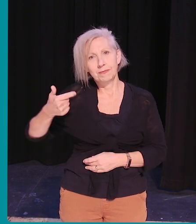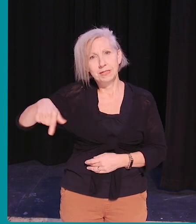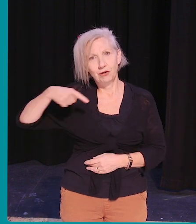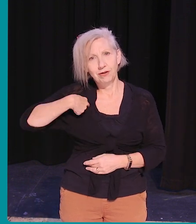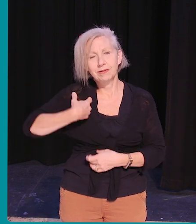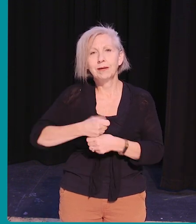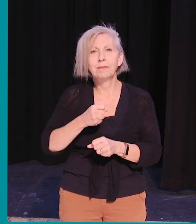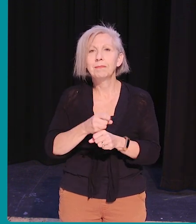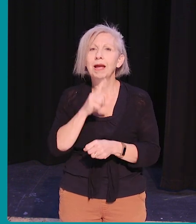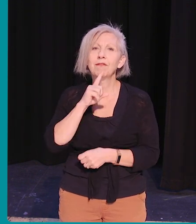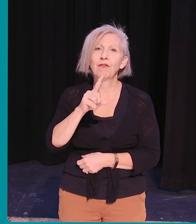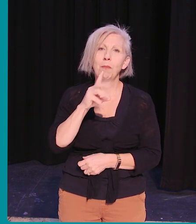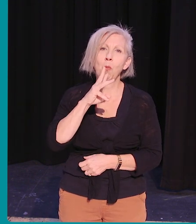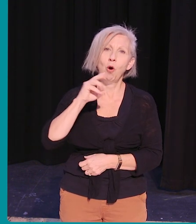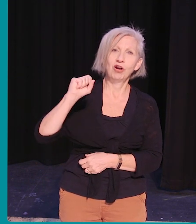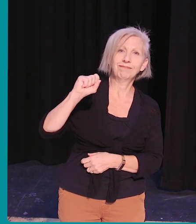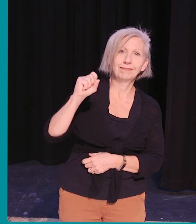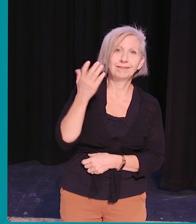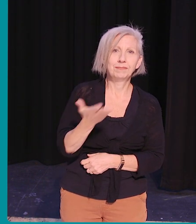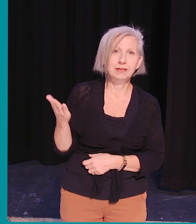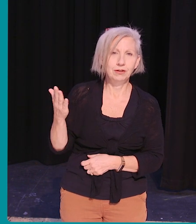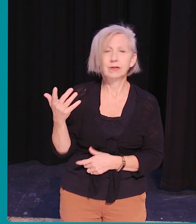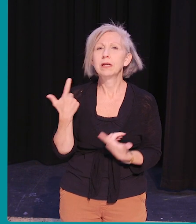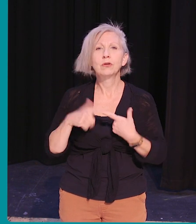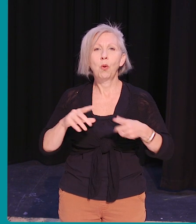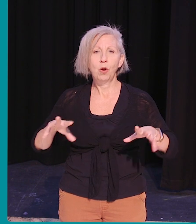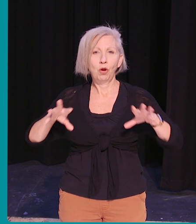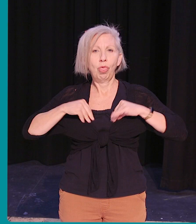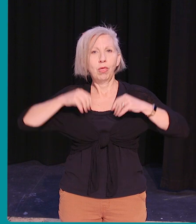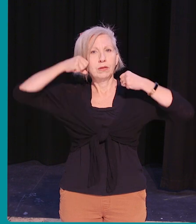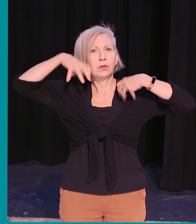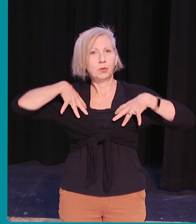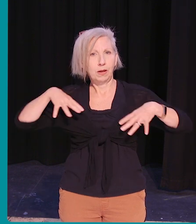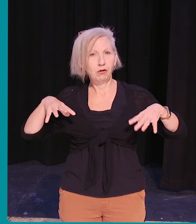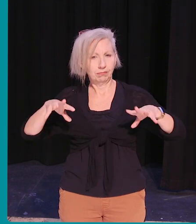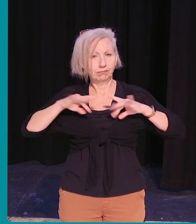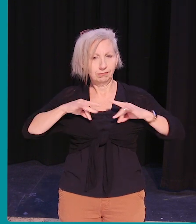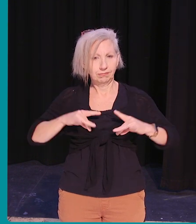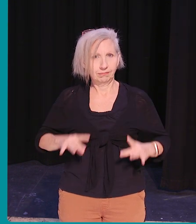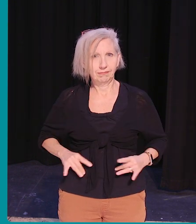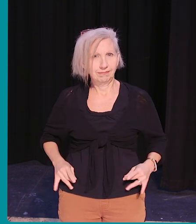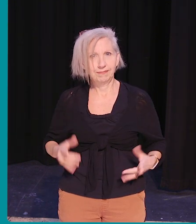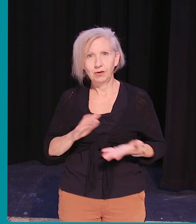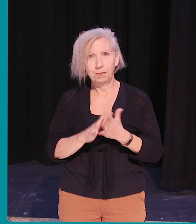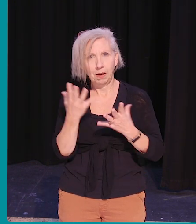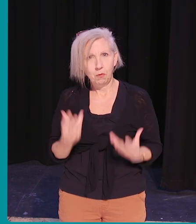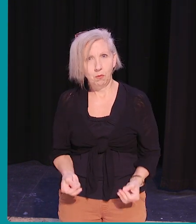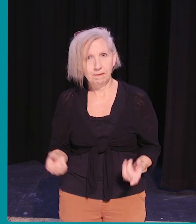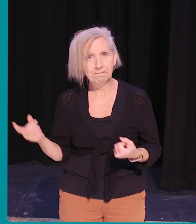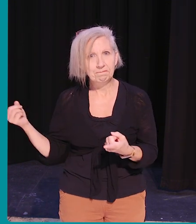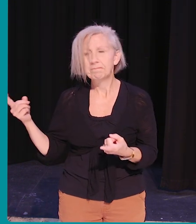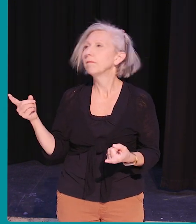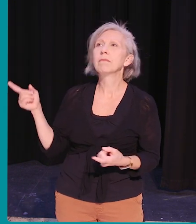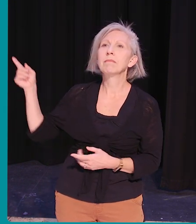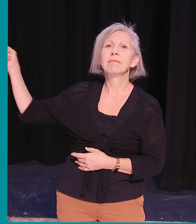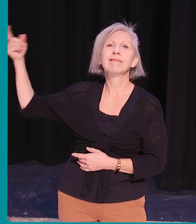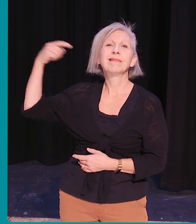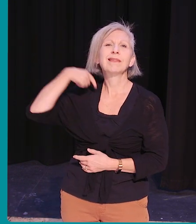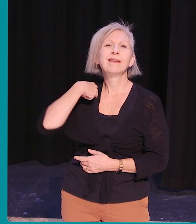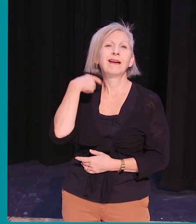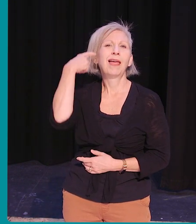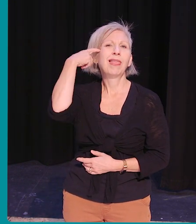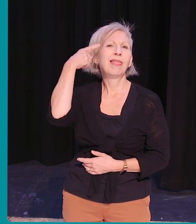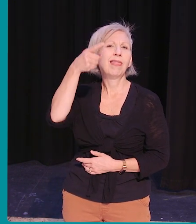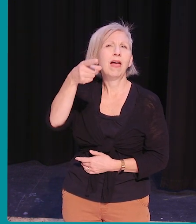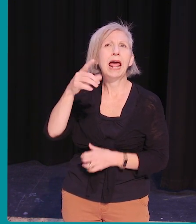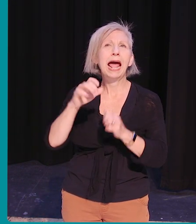absorb perspiration. And what they're trying to figure out here is how do astronauts stay fit in space? Interesting challenge. You can't just like take a big weight set and